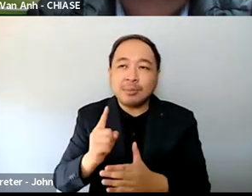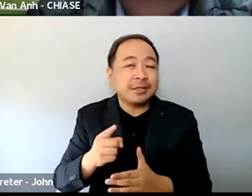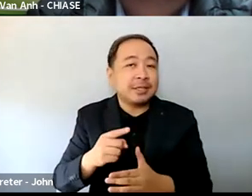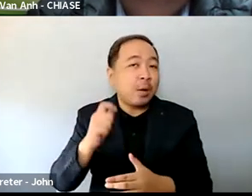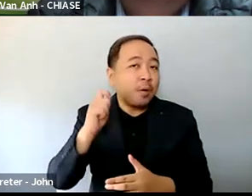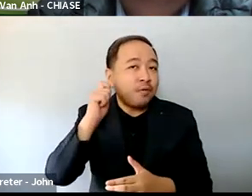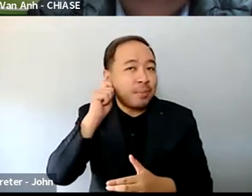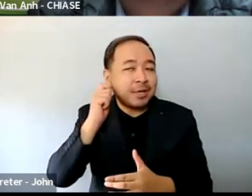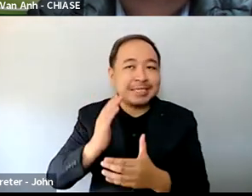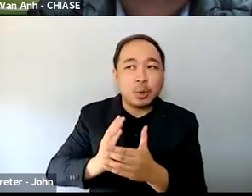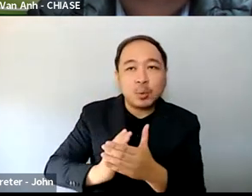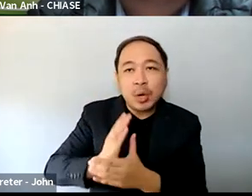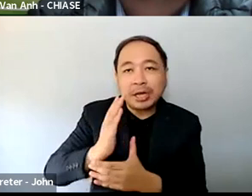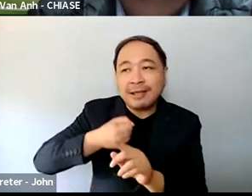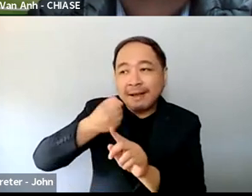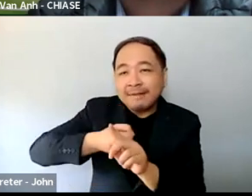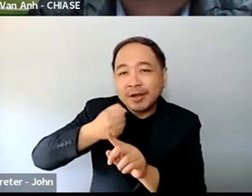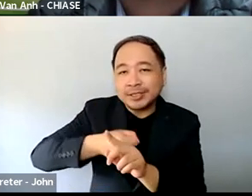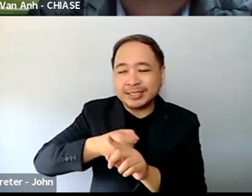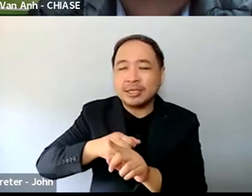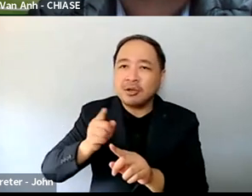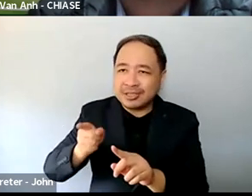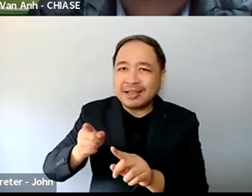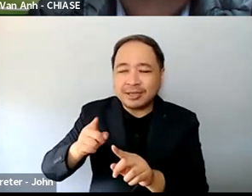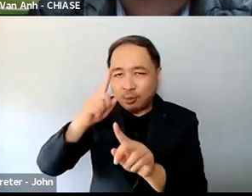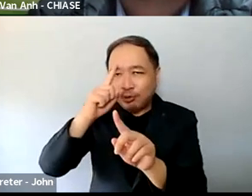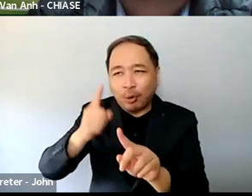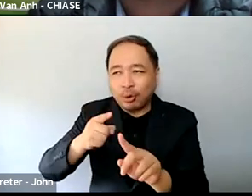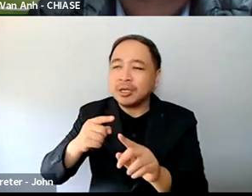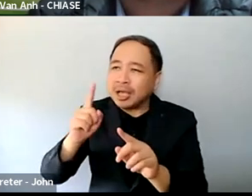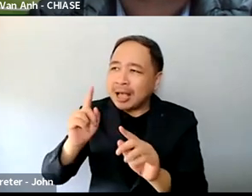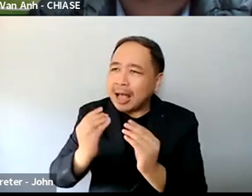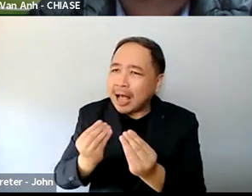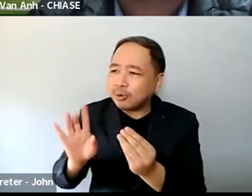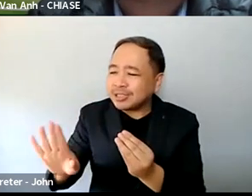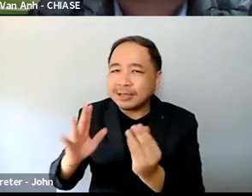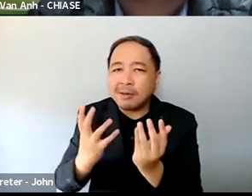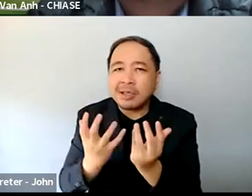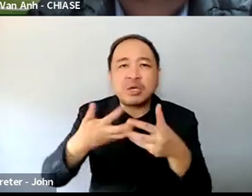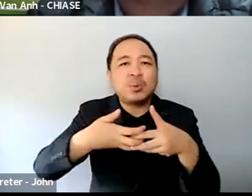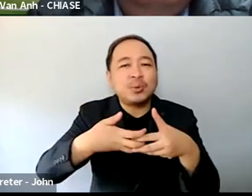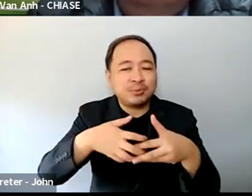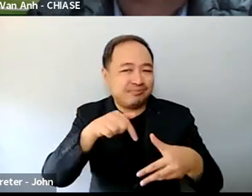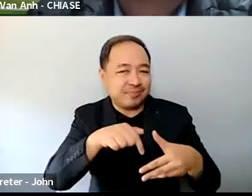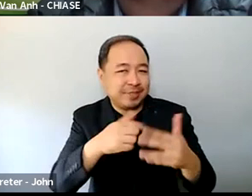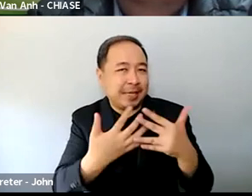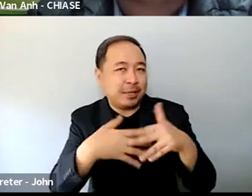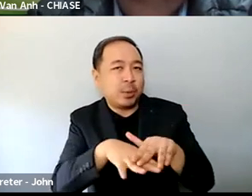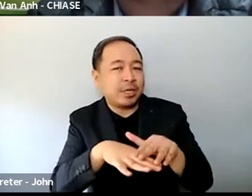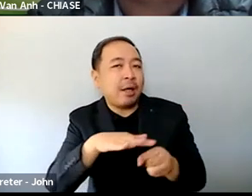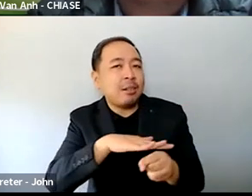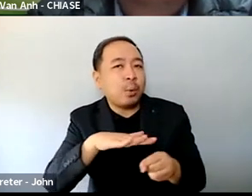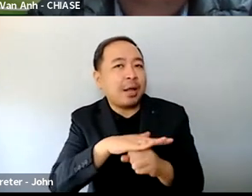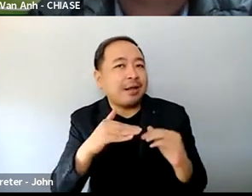movement offers, and we need to really focus on how to ensure there's inclusion at the local level, particularly with women of